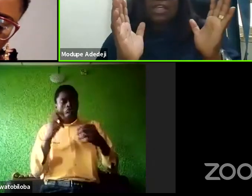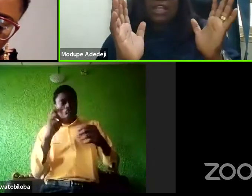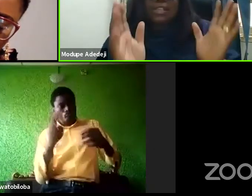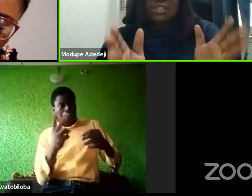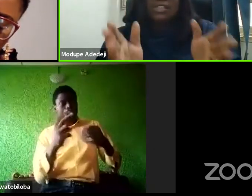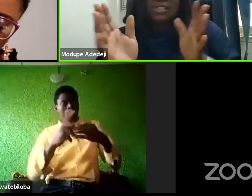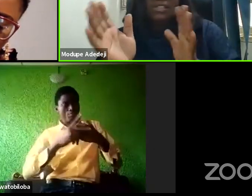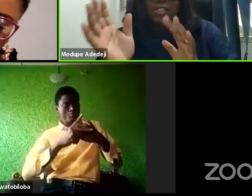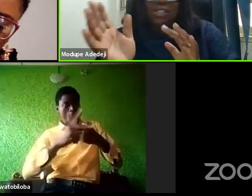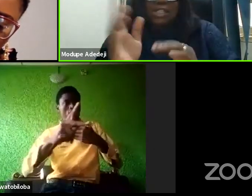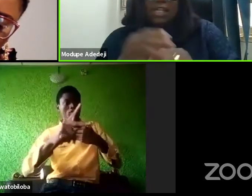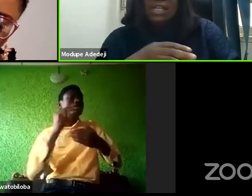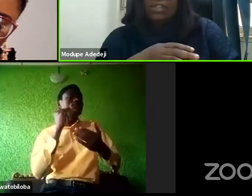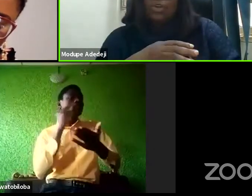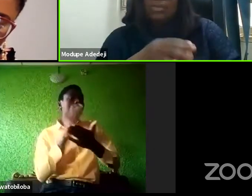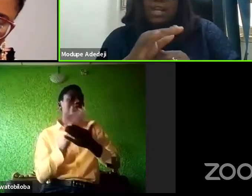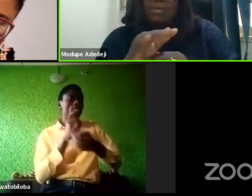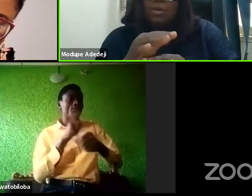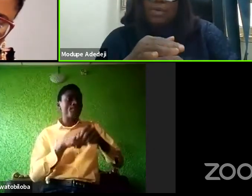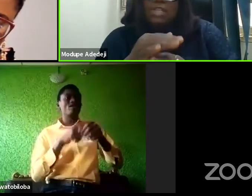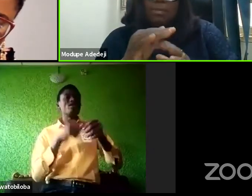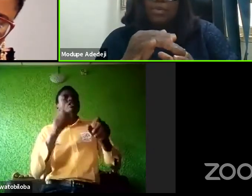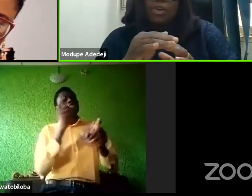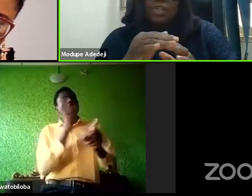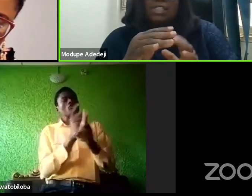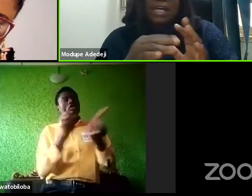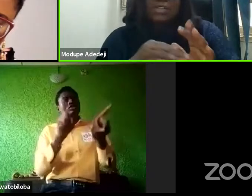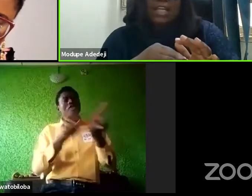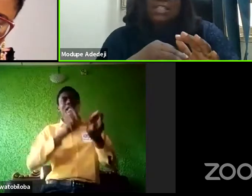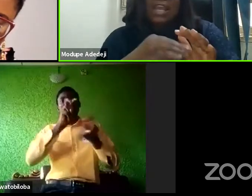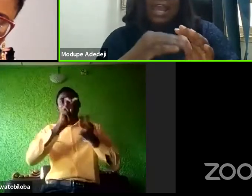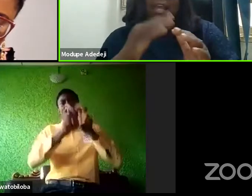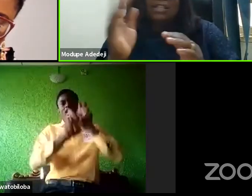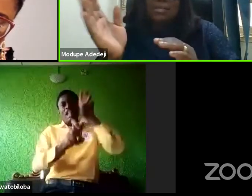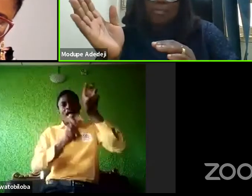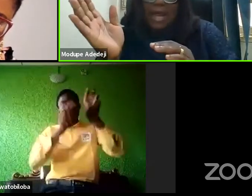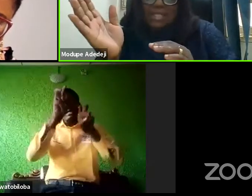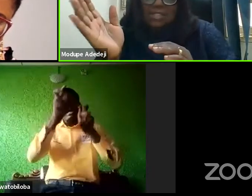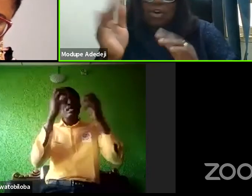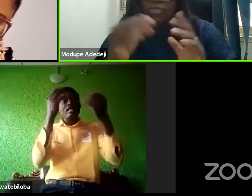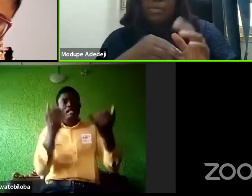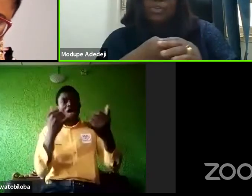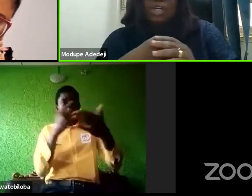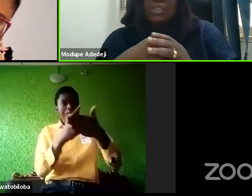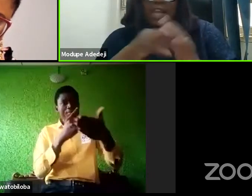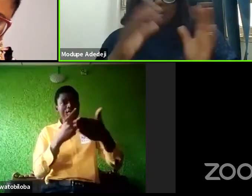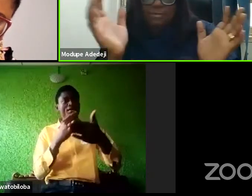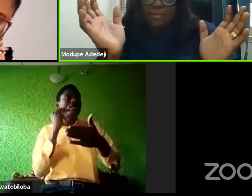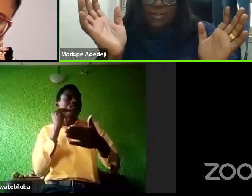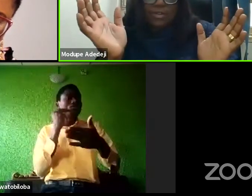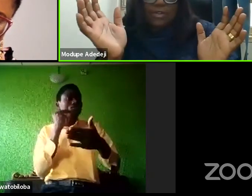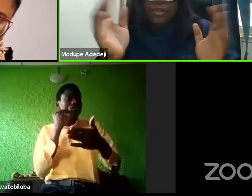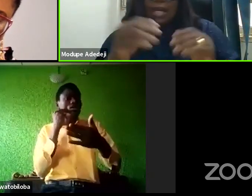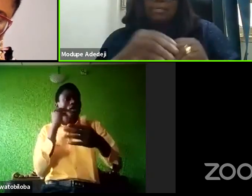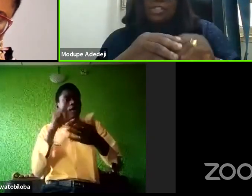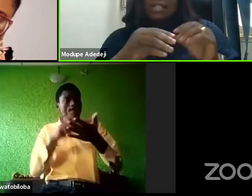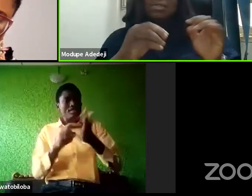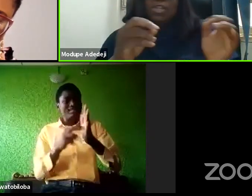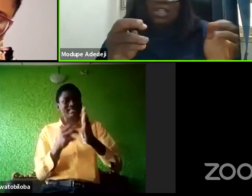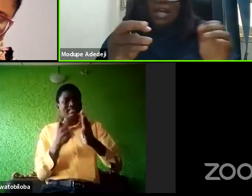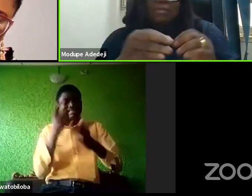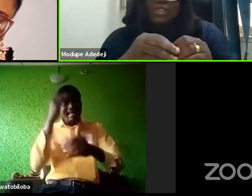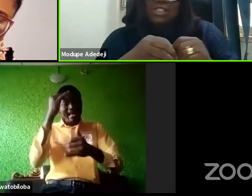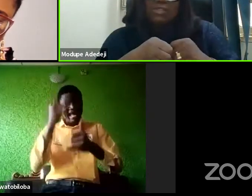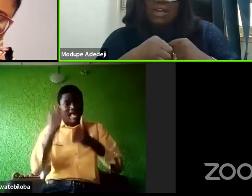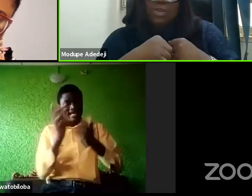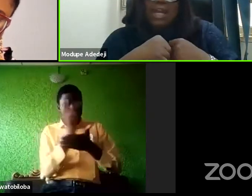life that is in stages. So perimenopausal period is actually the end part of the reproductive life. That means that